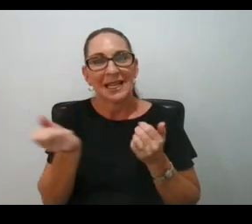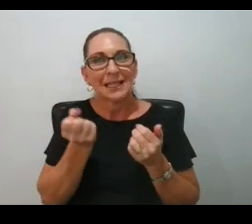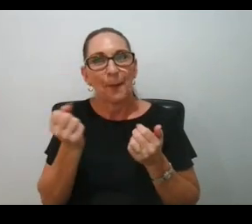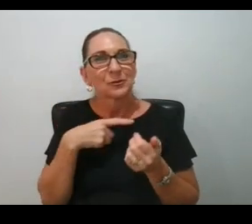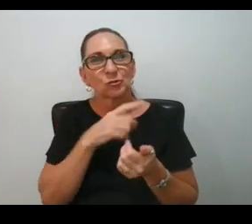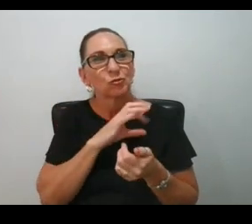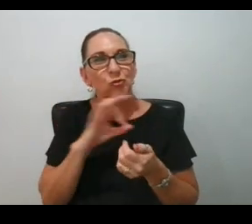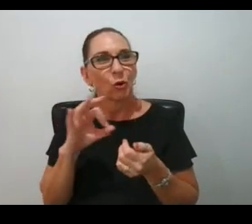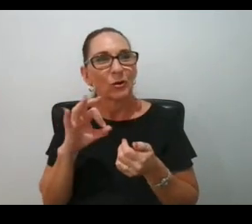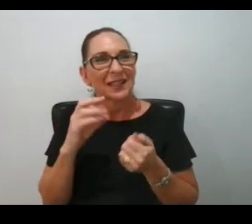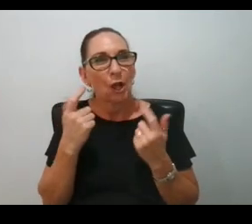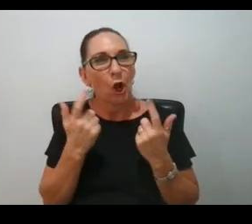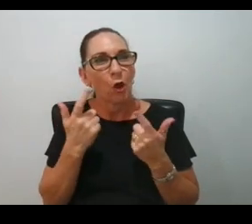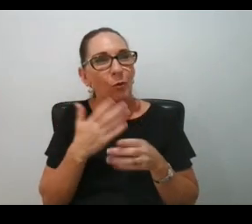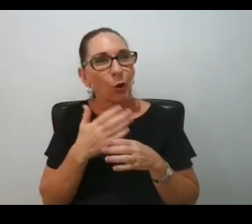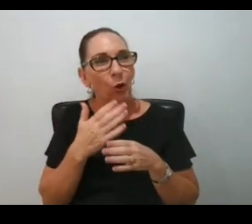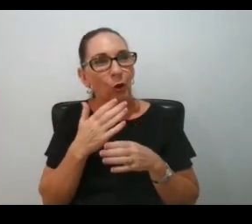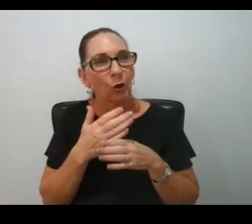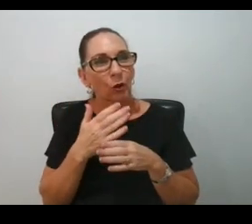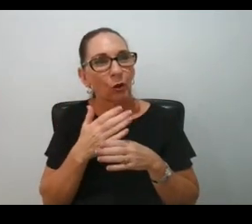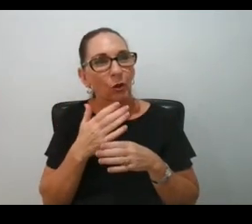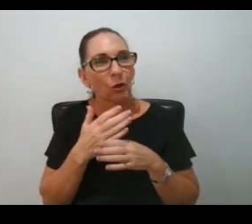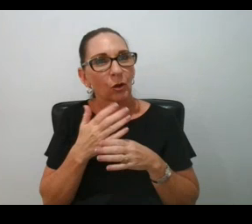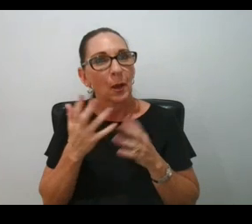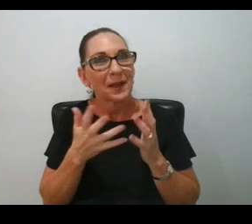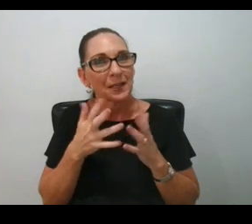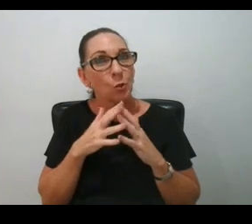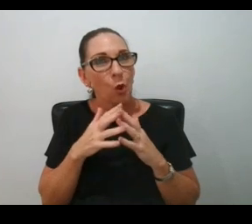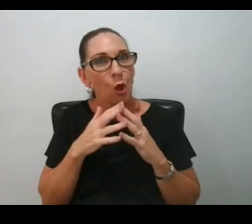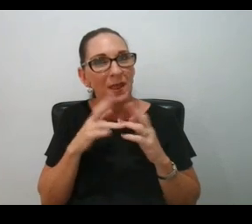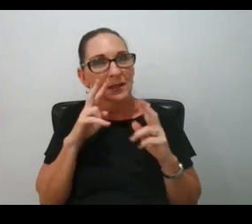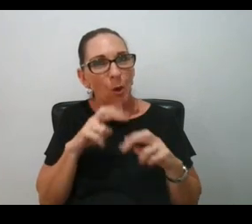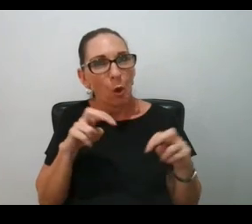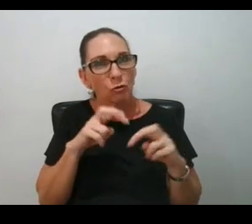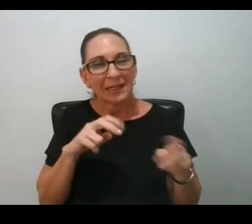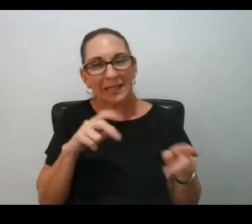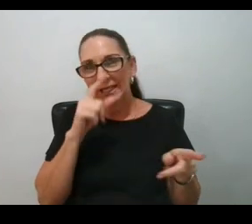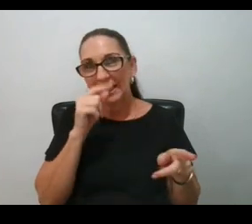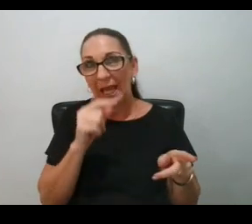shifts? That's worth exploring, and that might provide some of that way out.